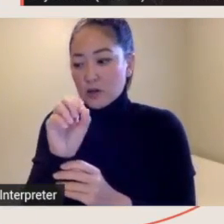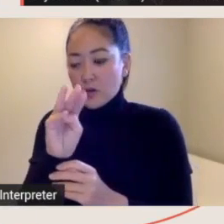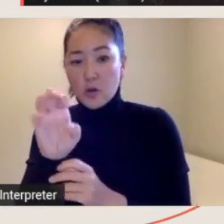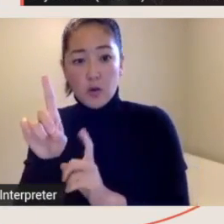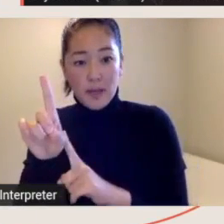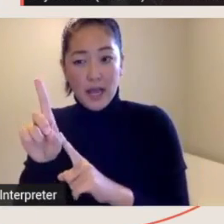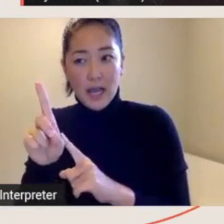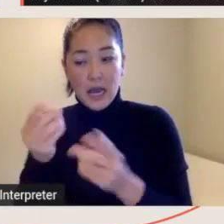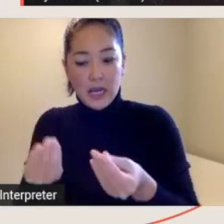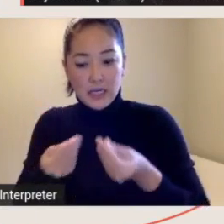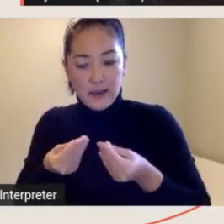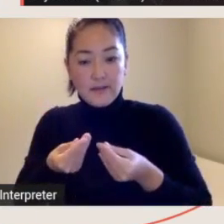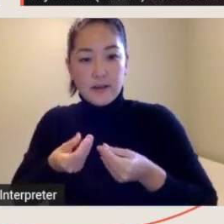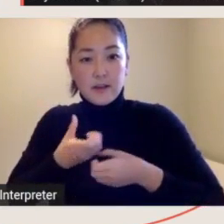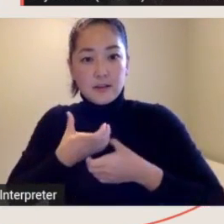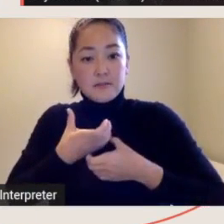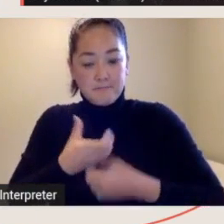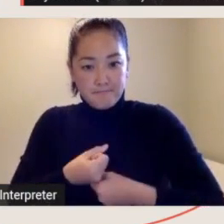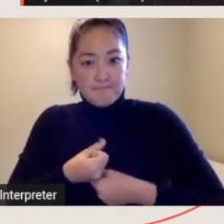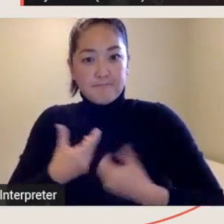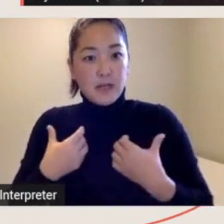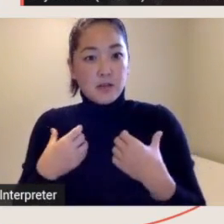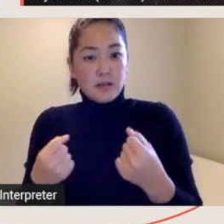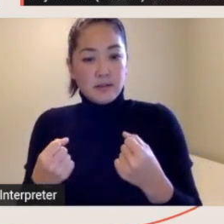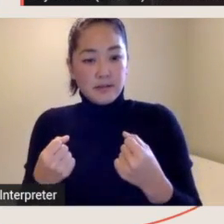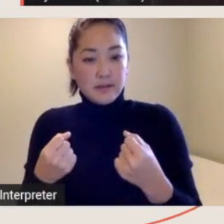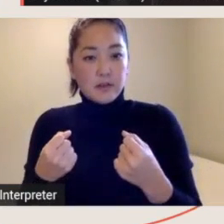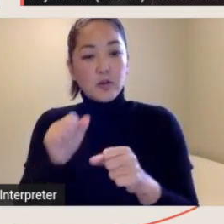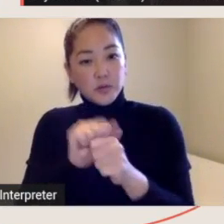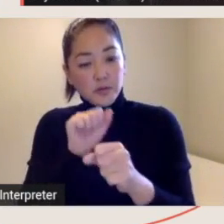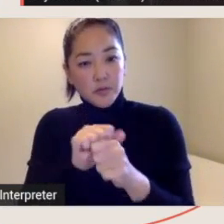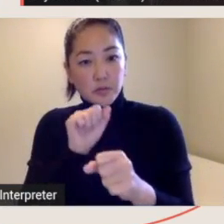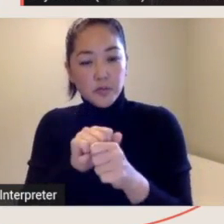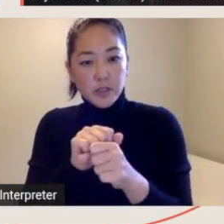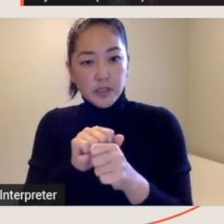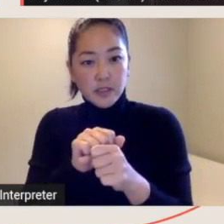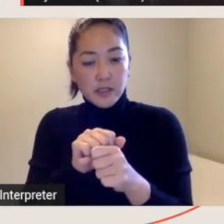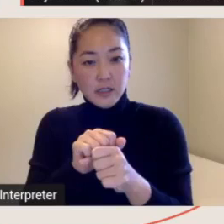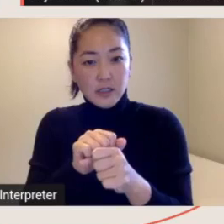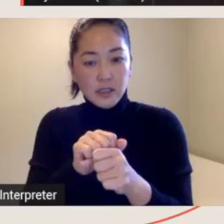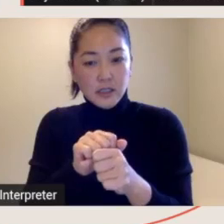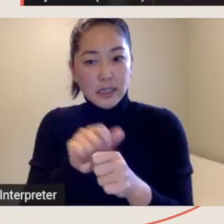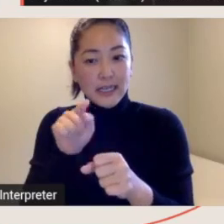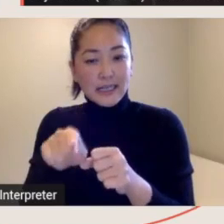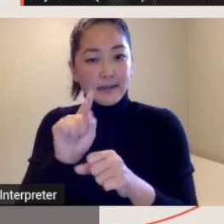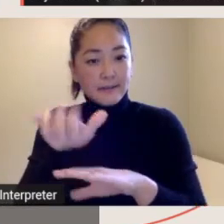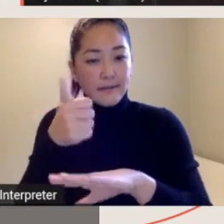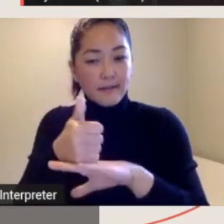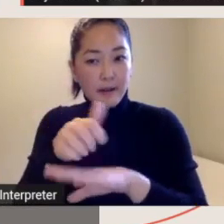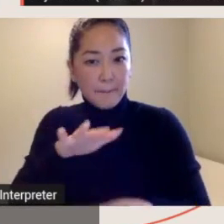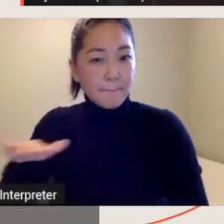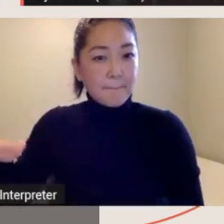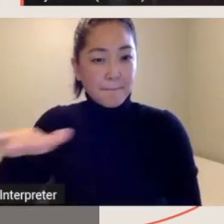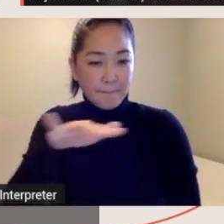the courage to work in this set up in